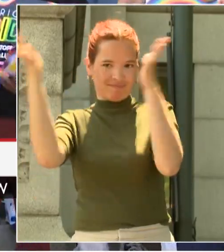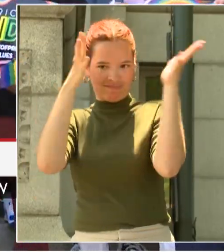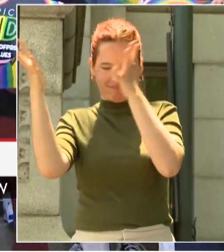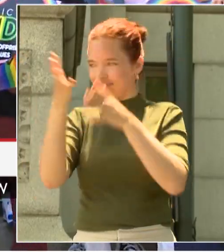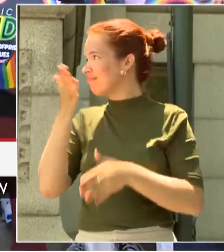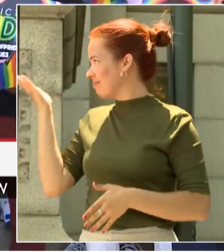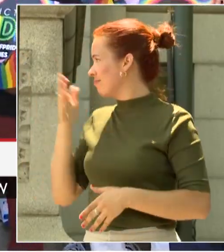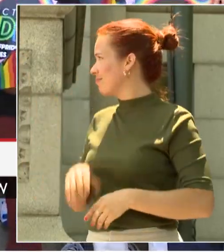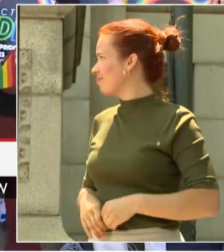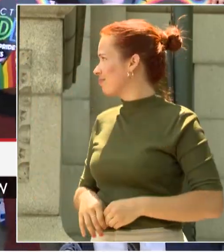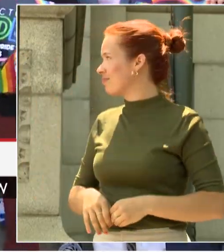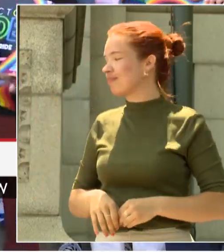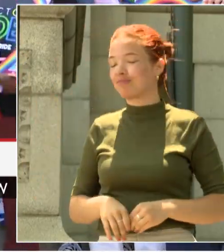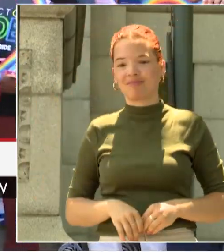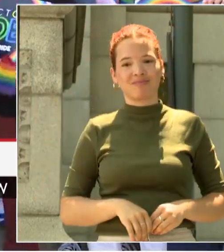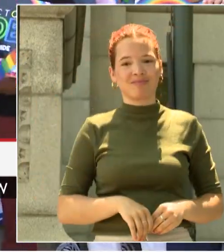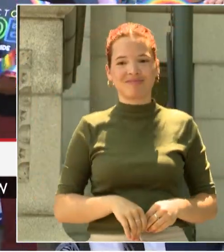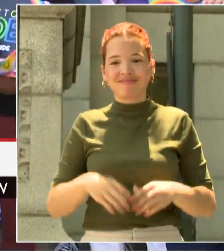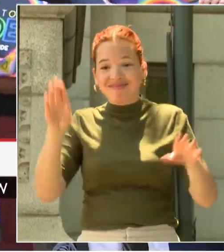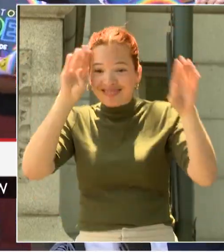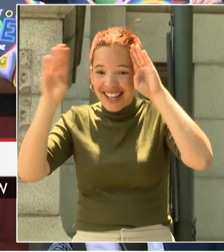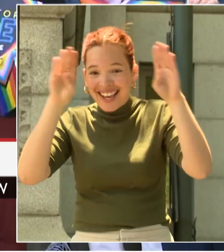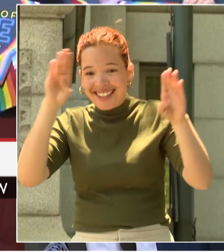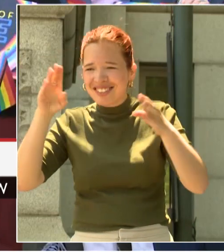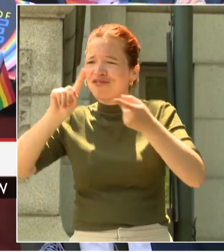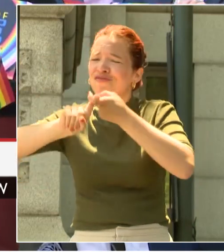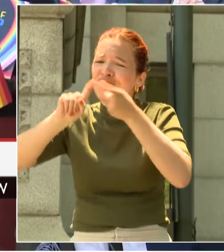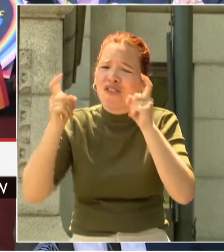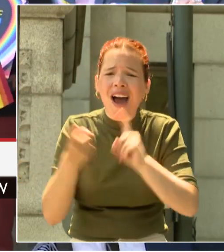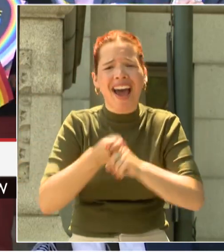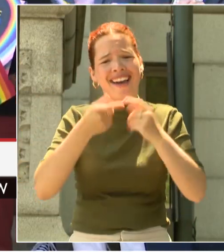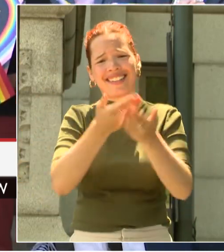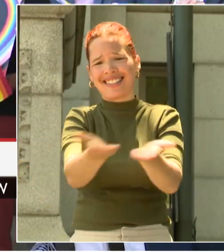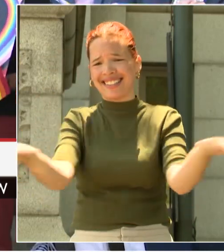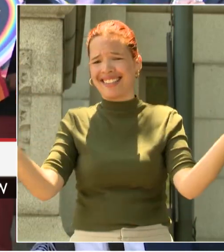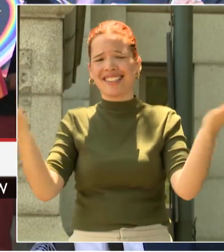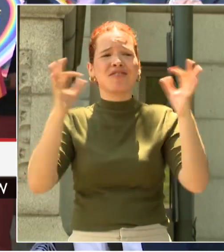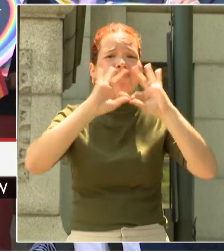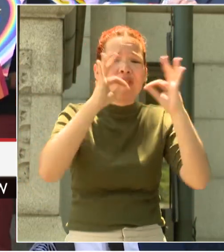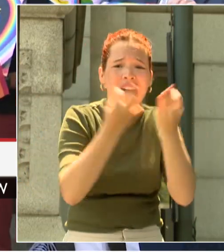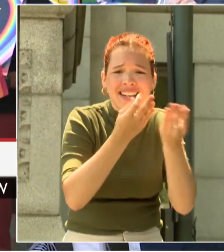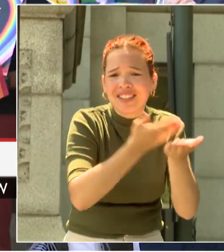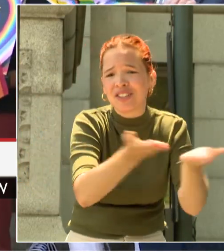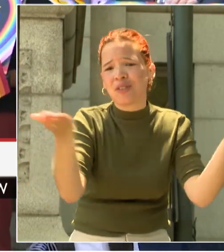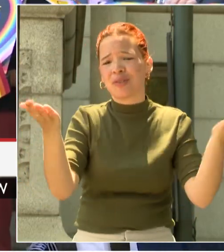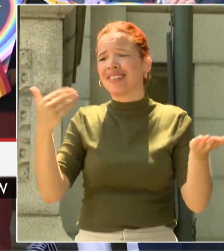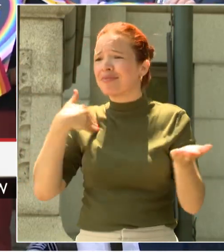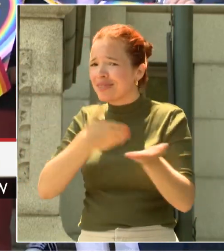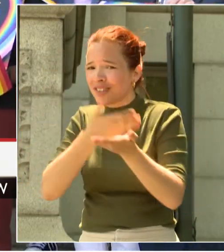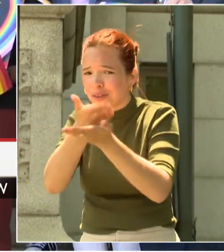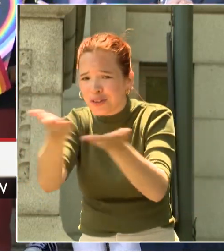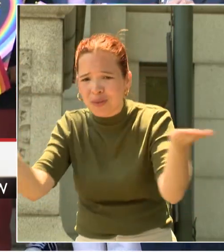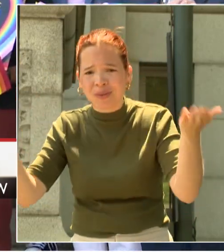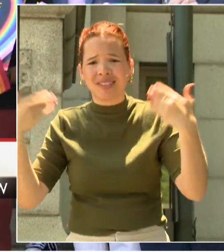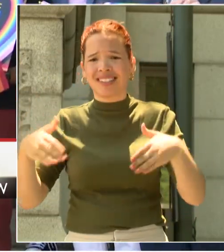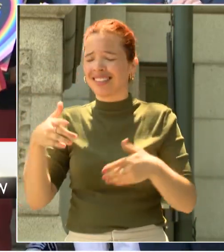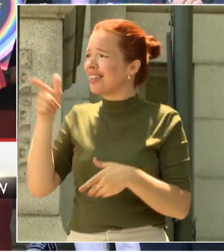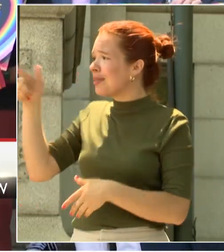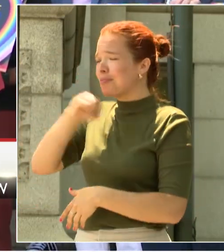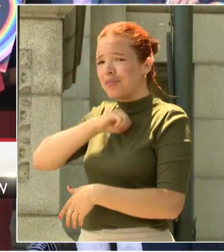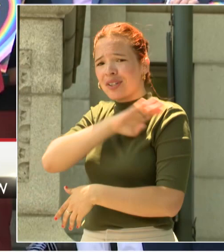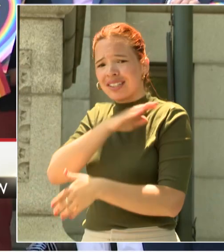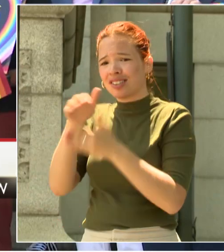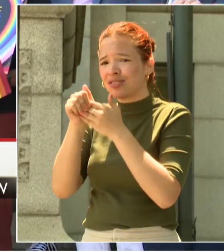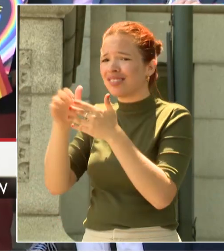All right. Greetings, friends, family, and community members. Thank you, Mayor Bowser, for your leadership, your guidance, and